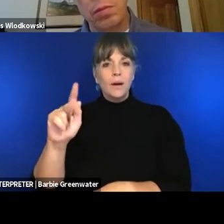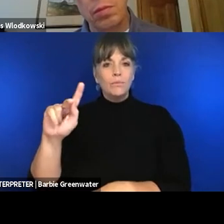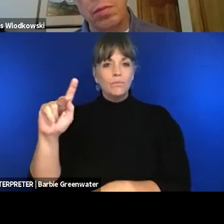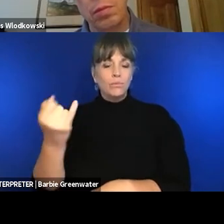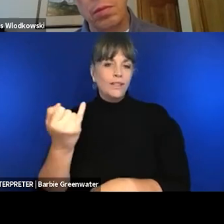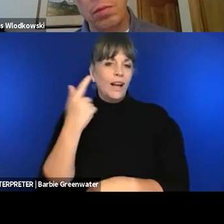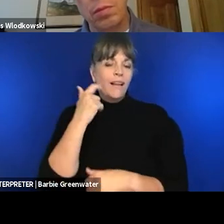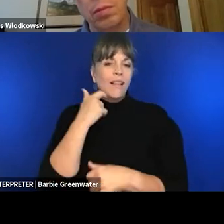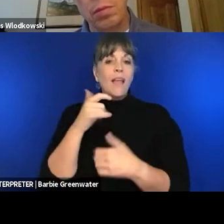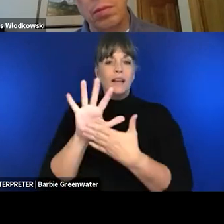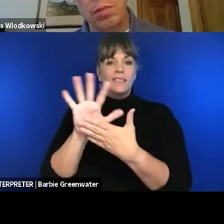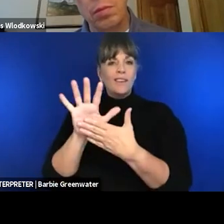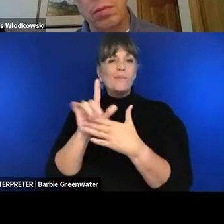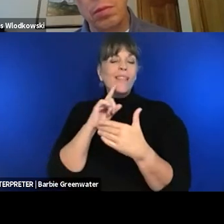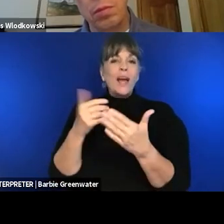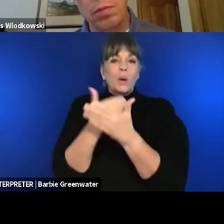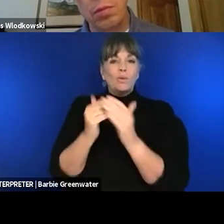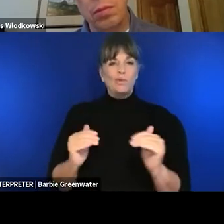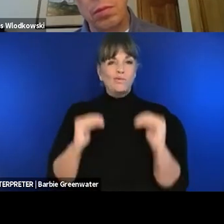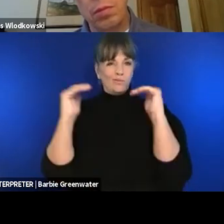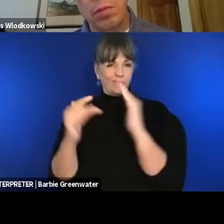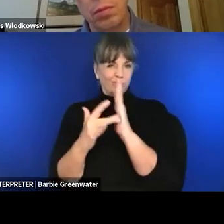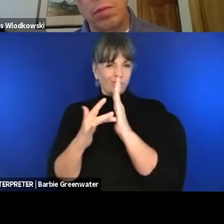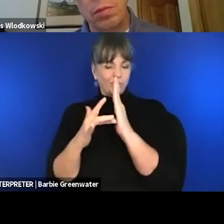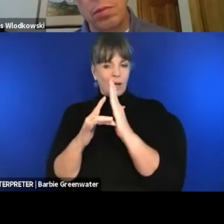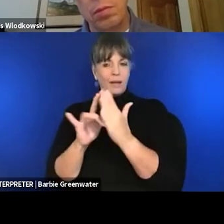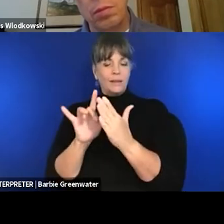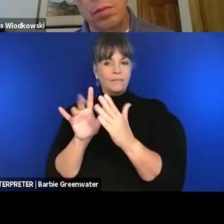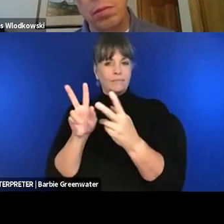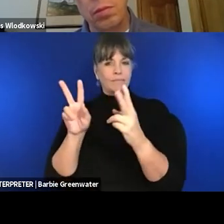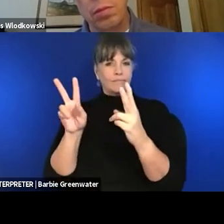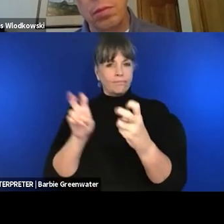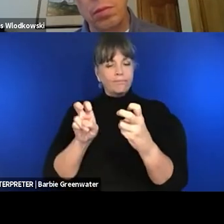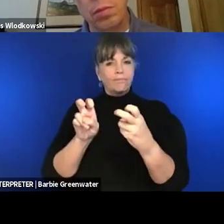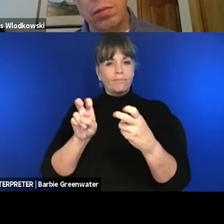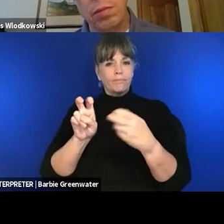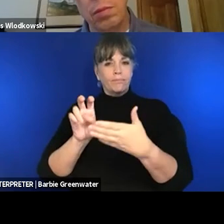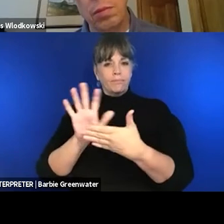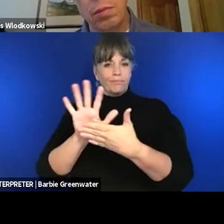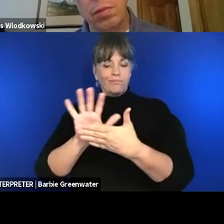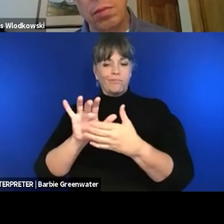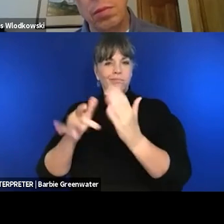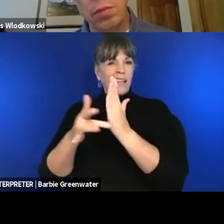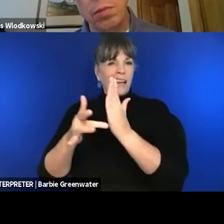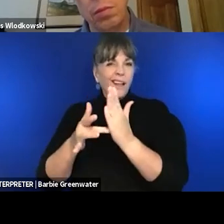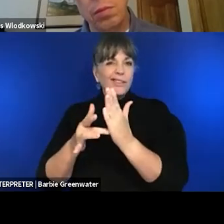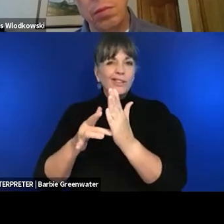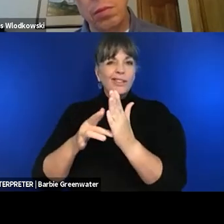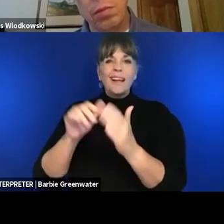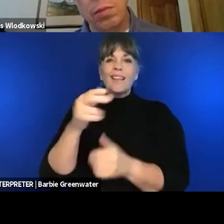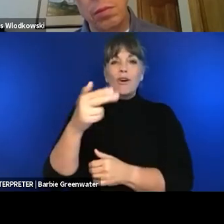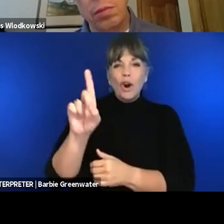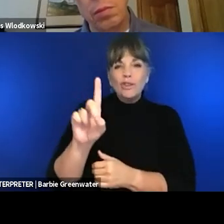old school film reel. It's a very well encrypted piece of technology, more or less like a hard drive zipped